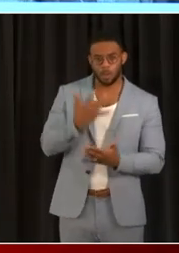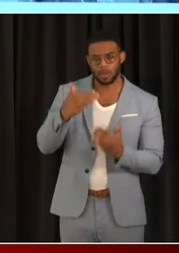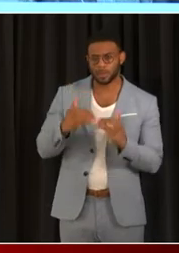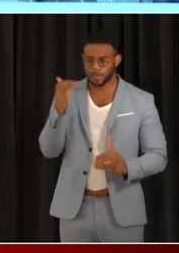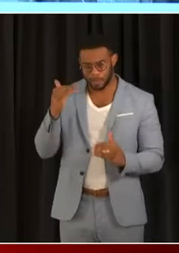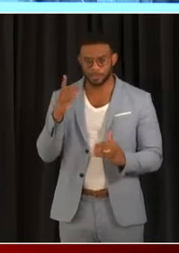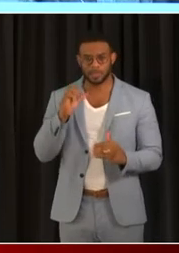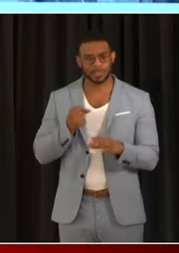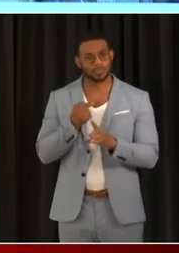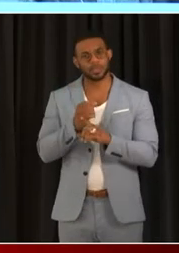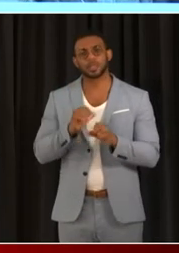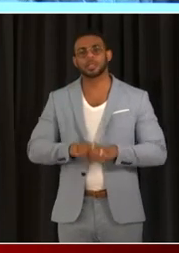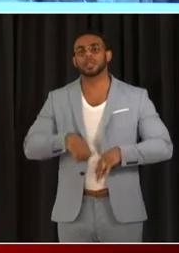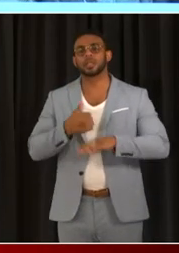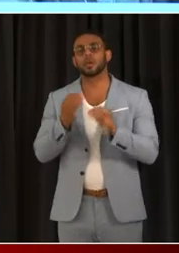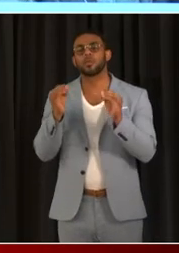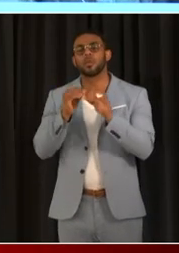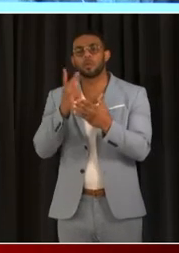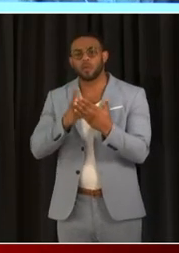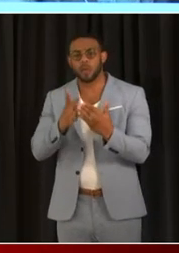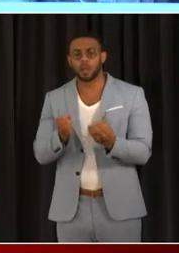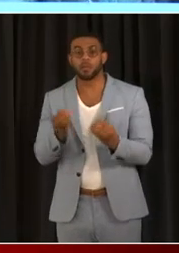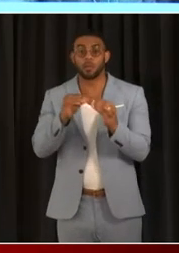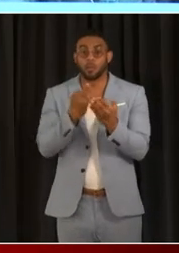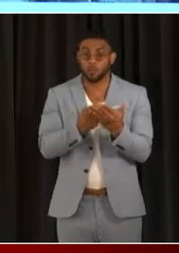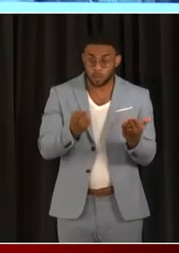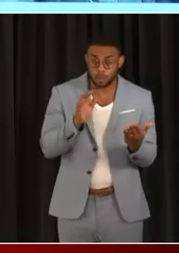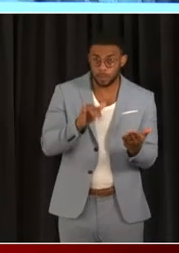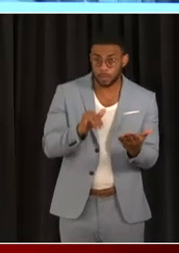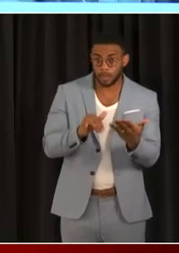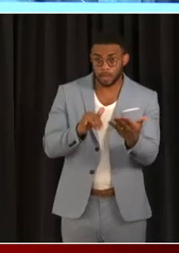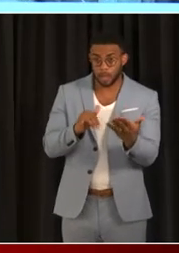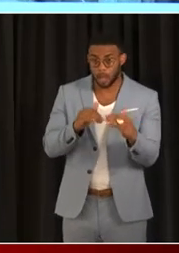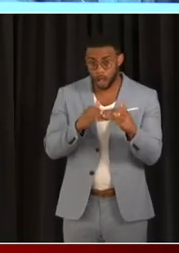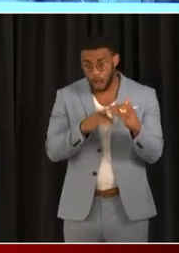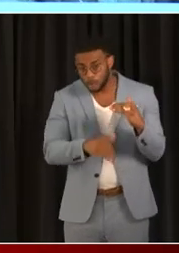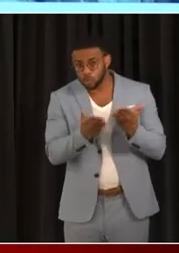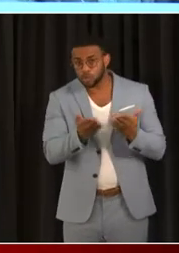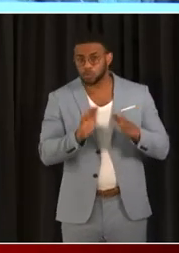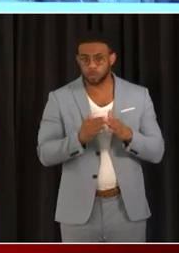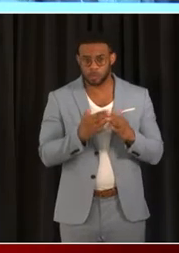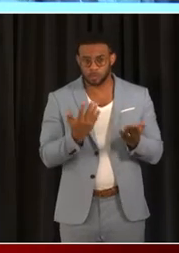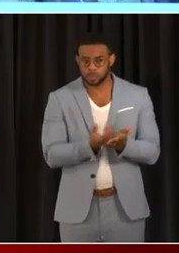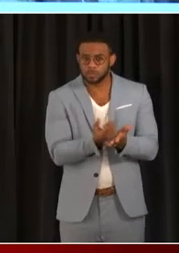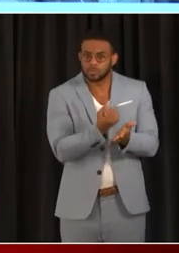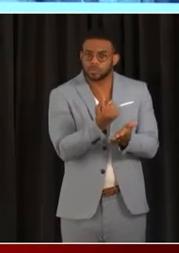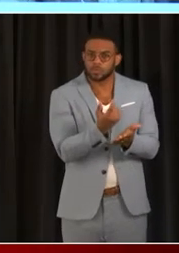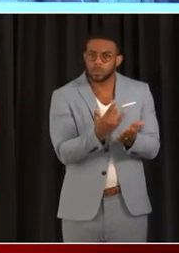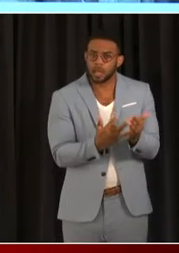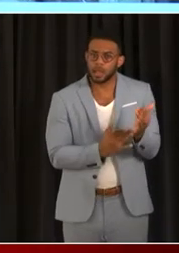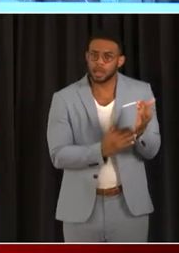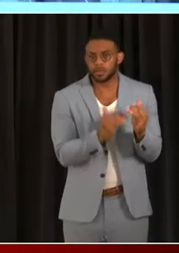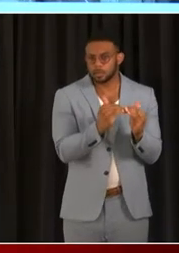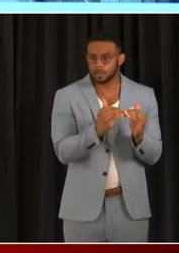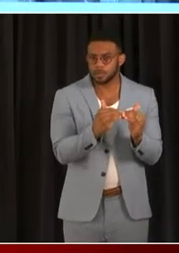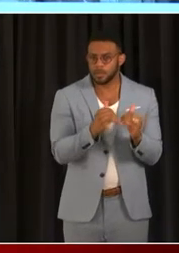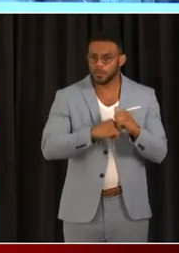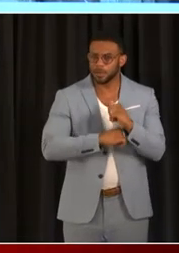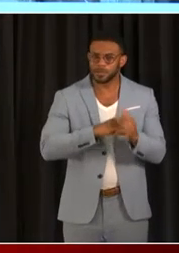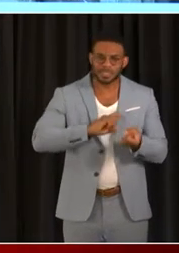passing policies, expanding programs, and providing resources that really lift up underserved communities and try to fundamentally change